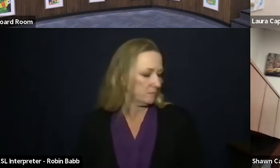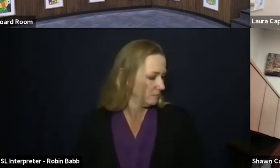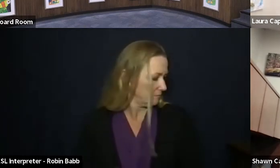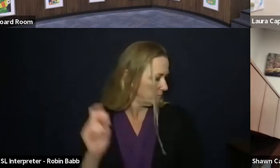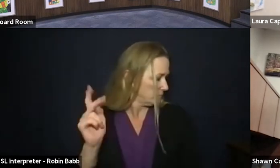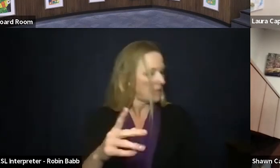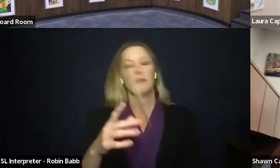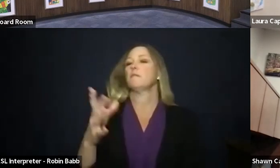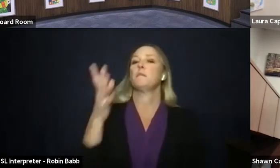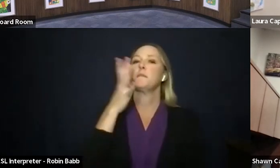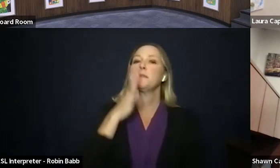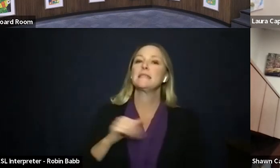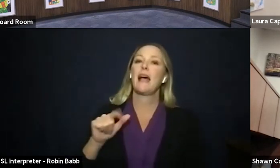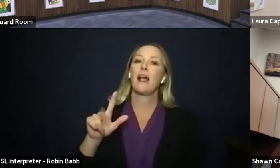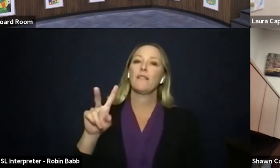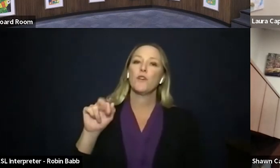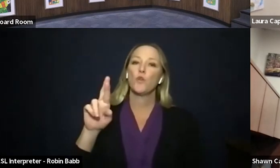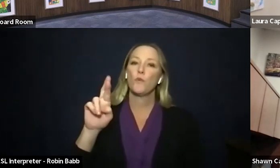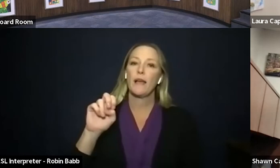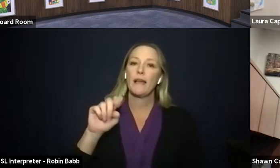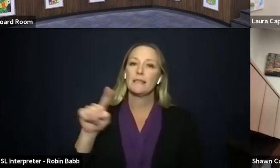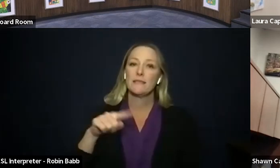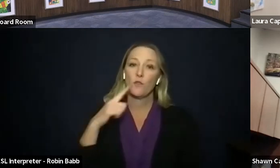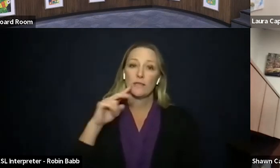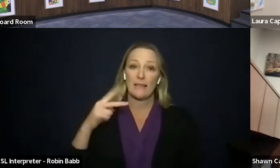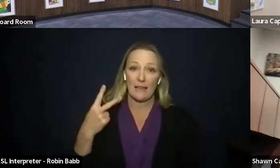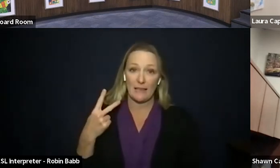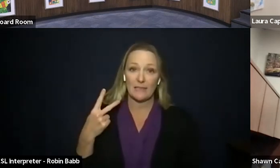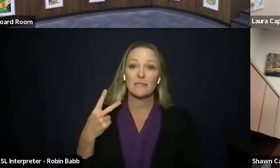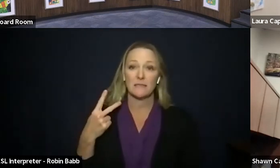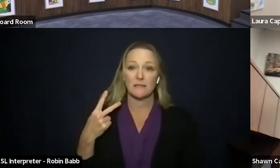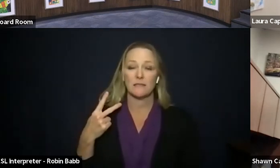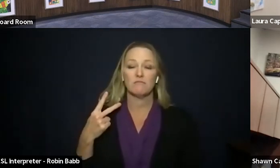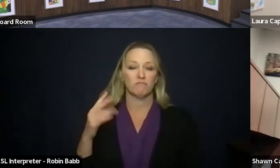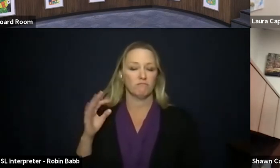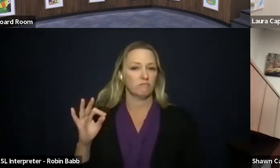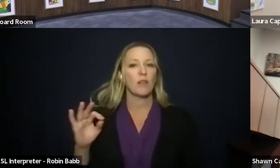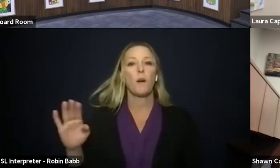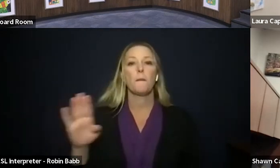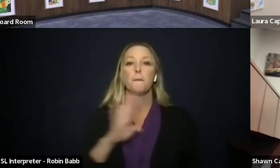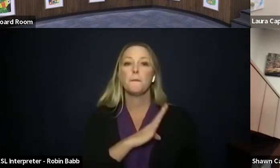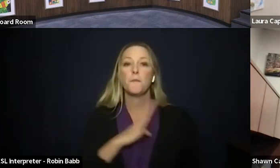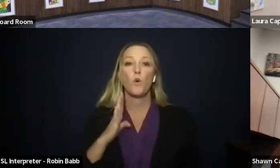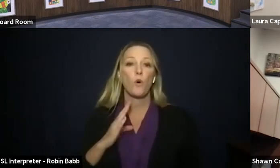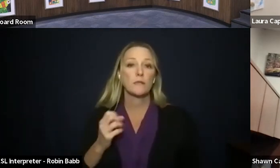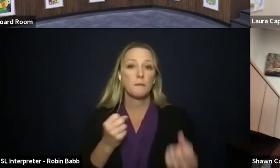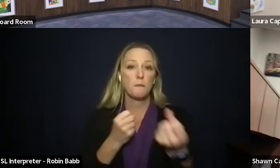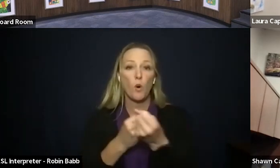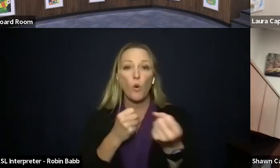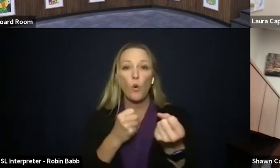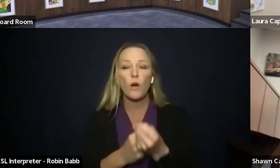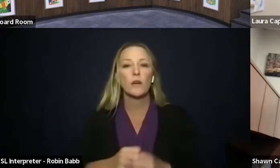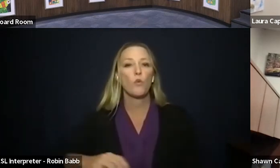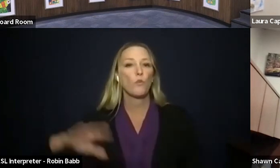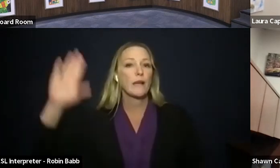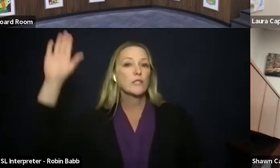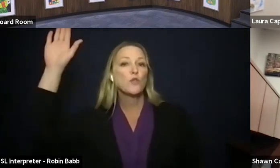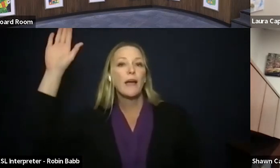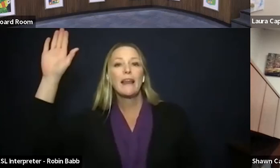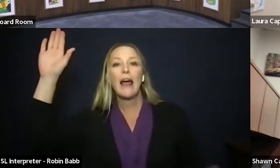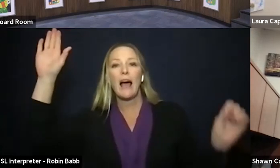alvarez for a second um board members all in favor uh please raise your hand and say